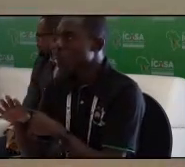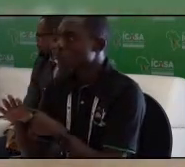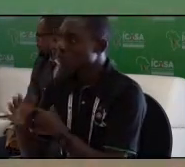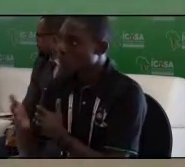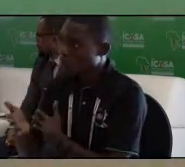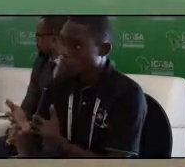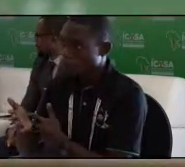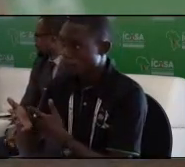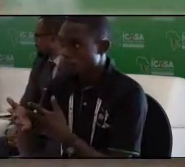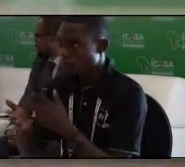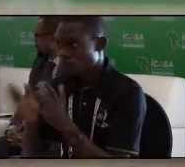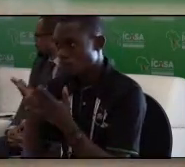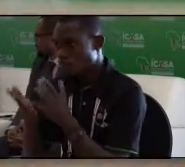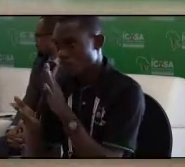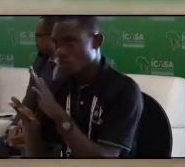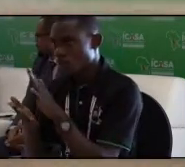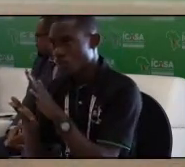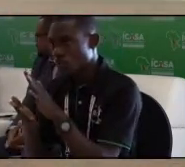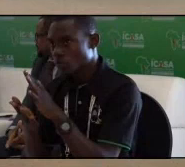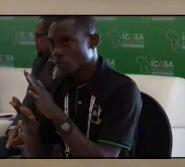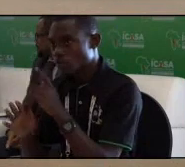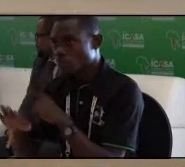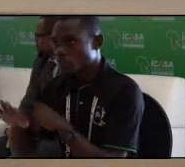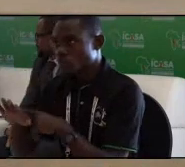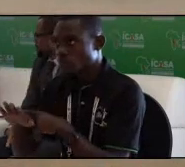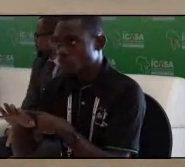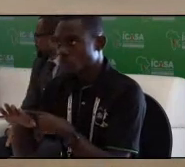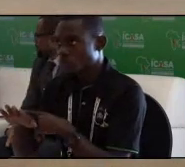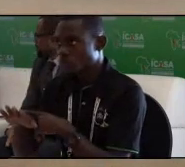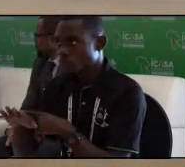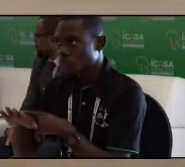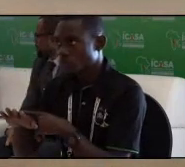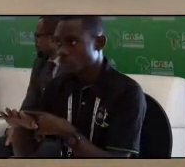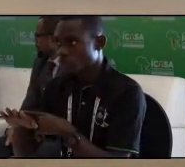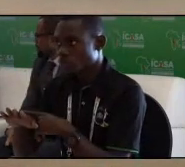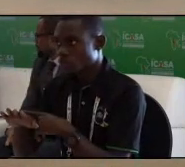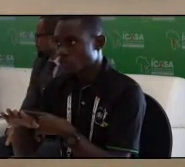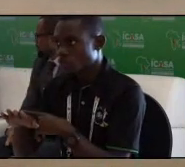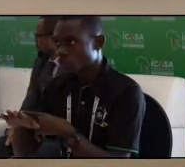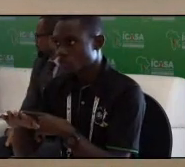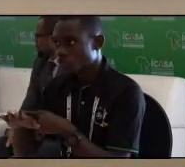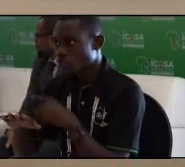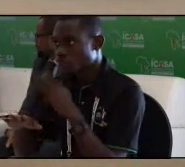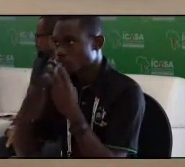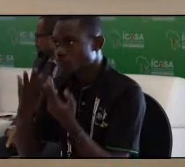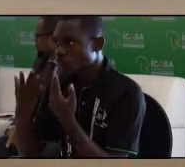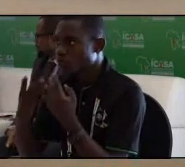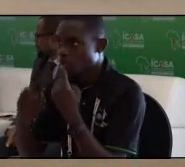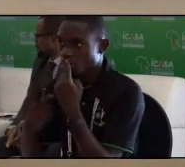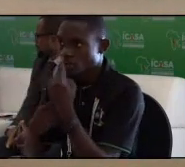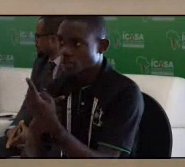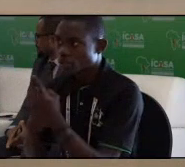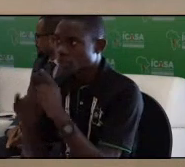the blood-based products would be there. I think that time it was only IST that was WHO